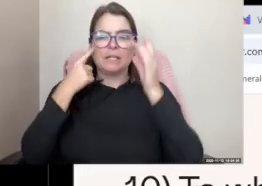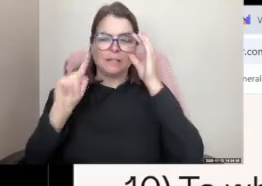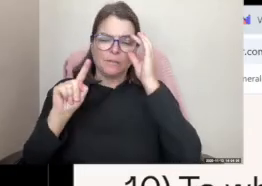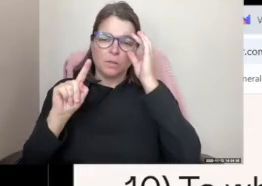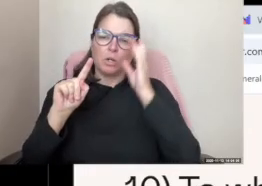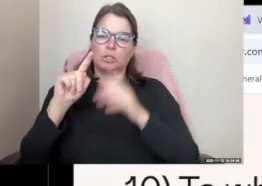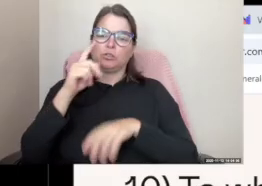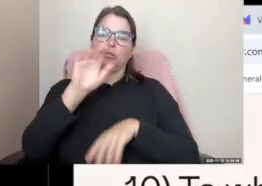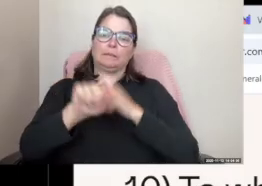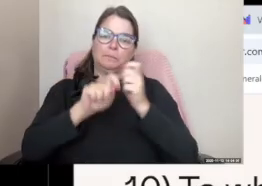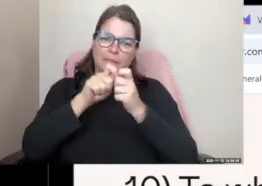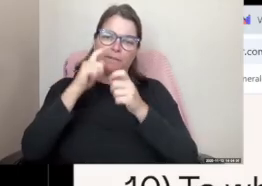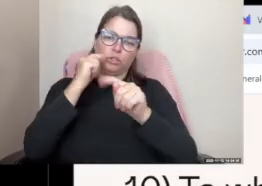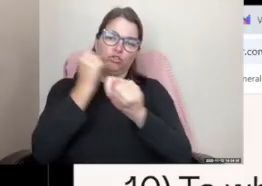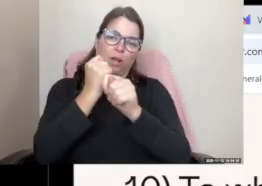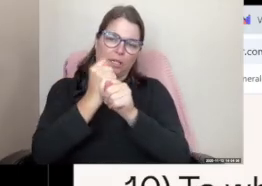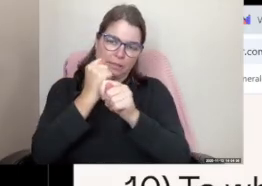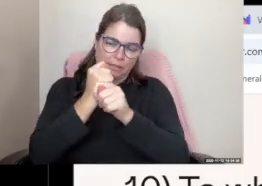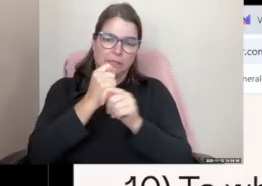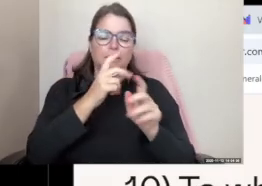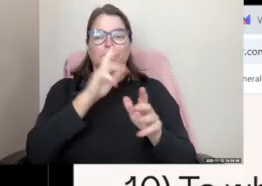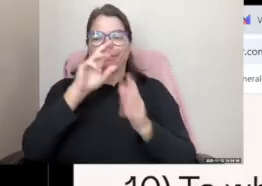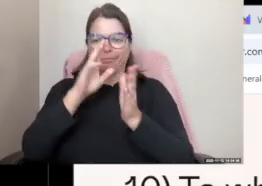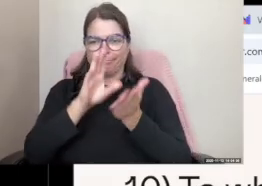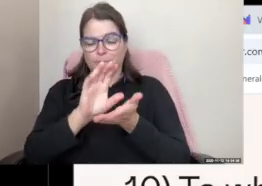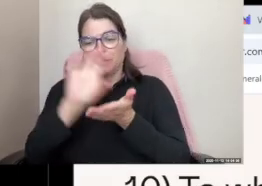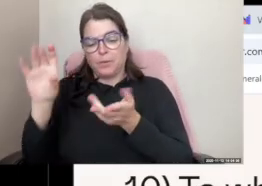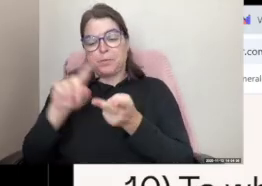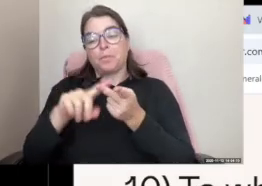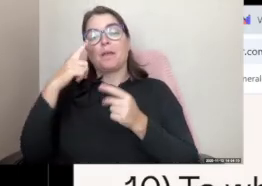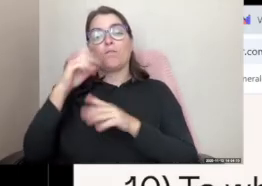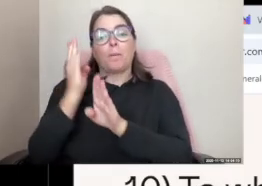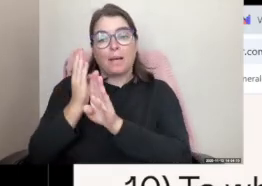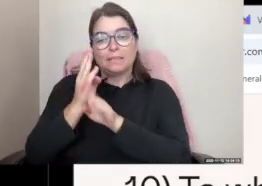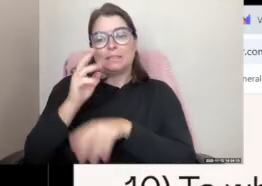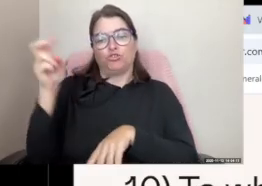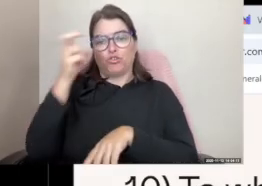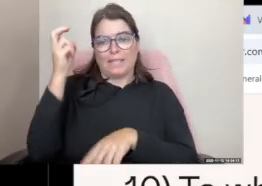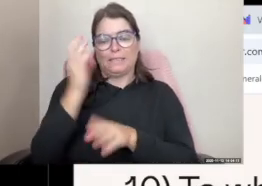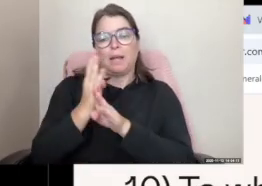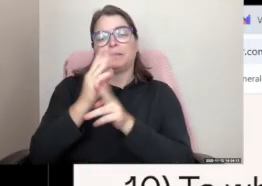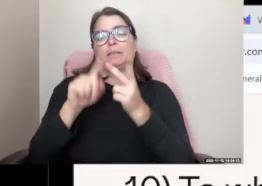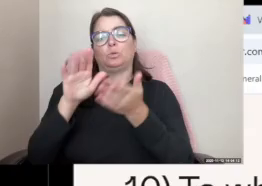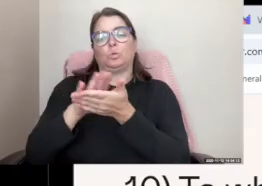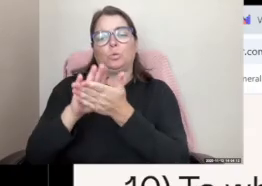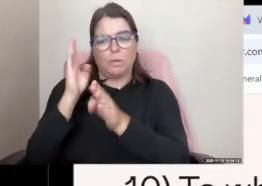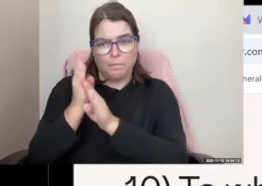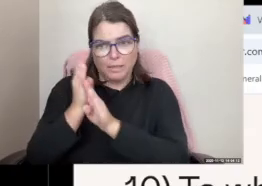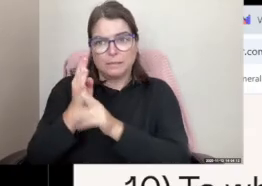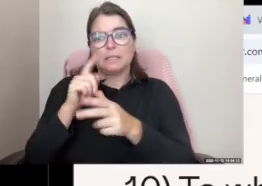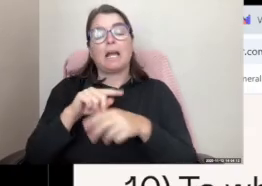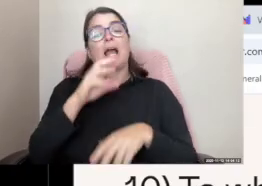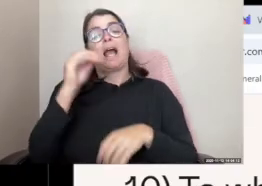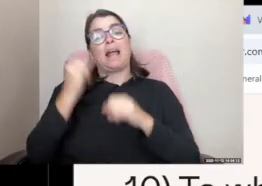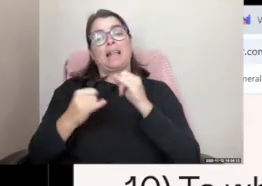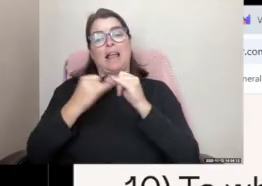have come our way for HVIP, the legislature in the past has actually allocated specific funding for